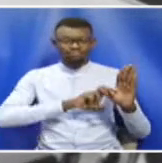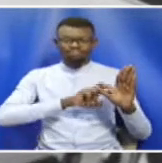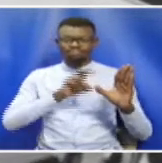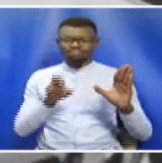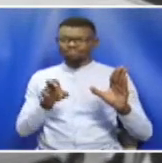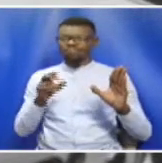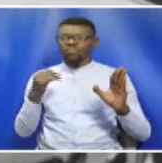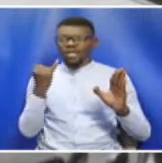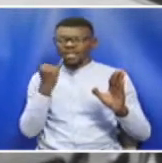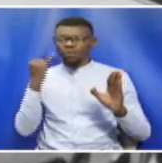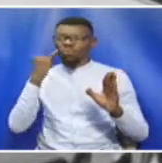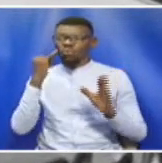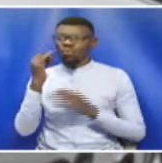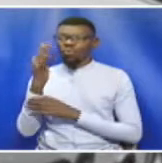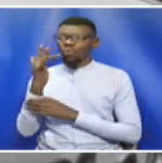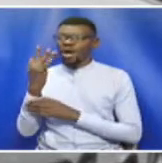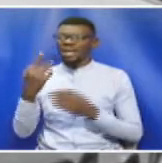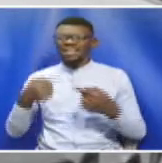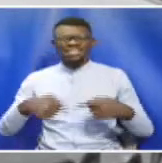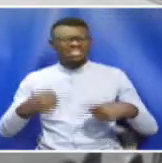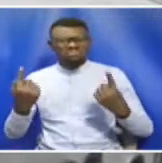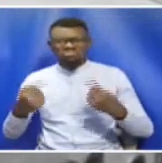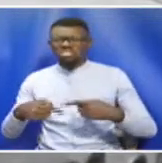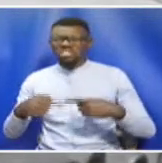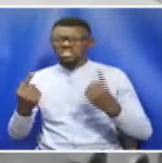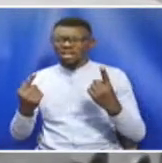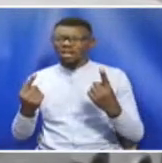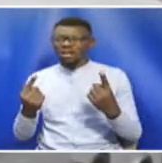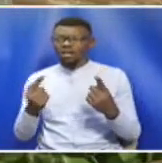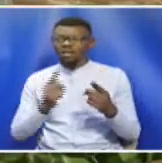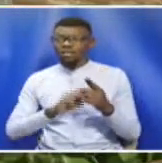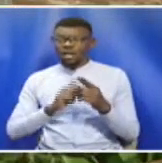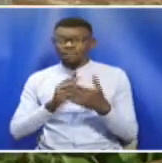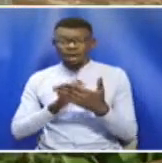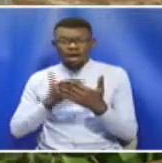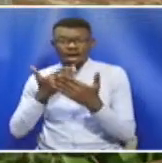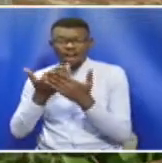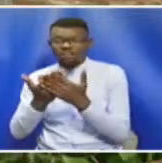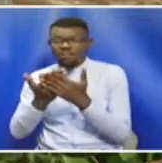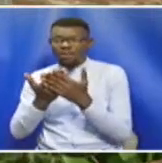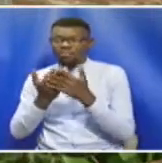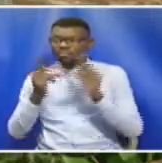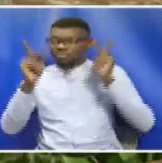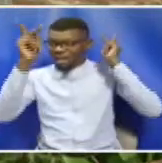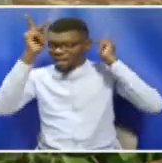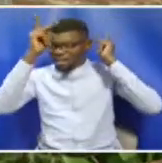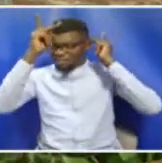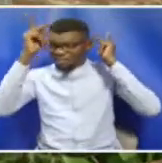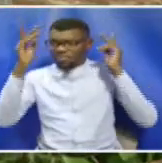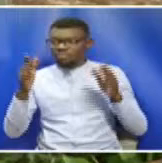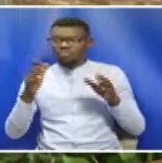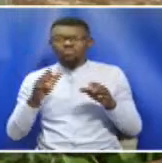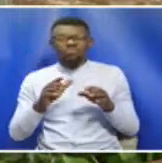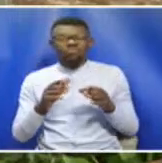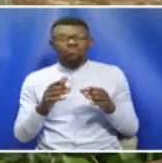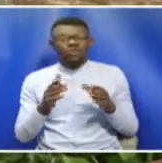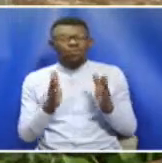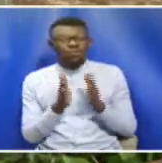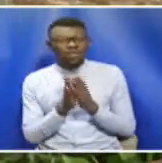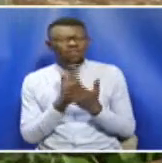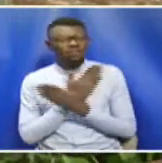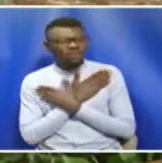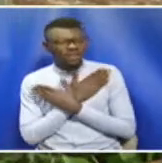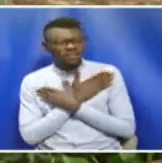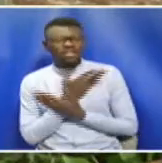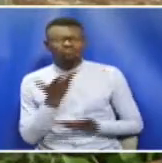Nakuru after a fallout with Morara, who, upon reaching Kakamega, opted to stay at his friend's place,